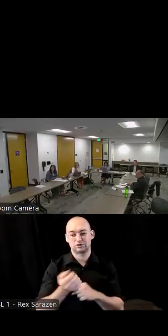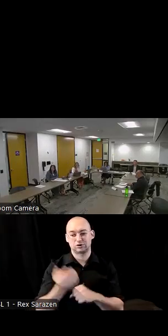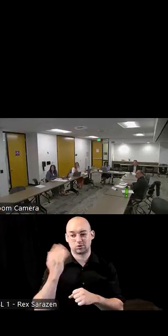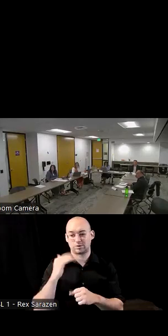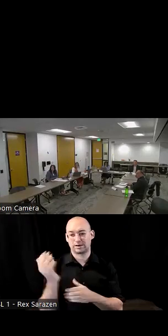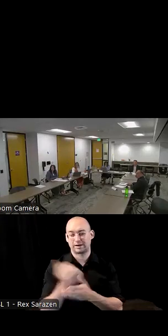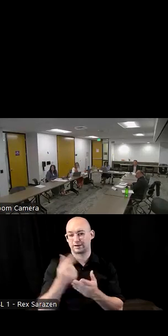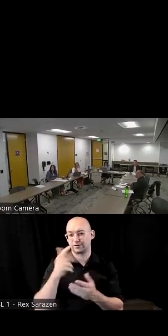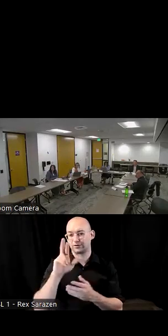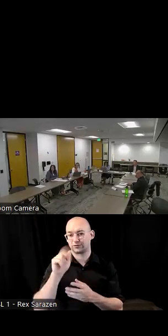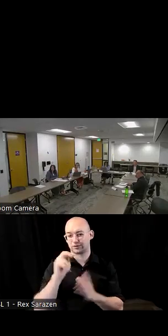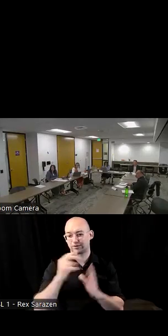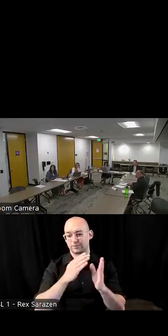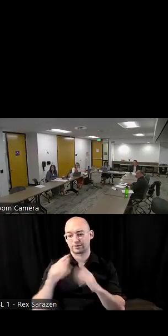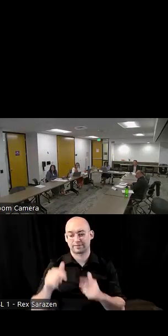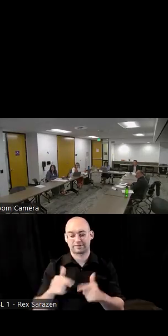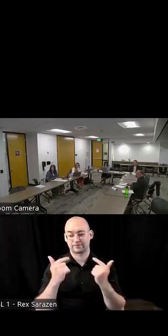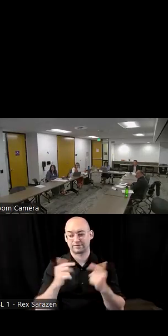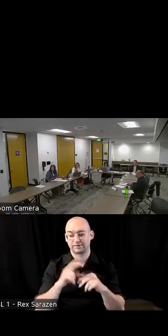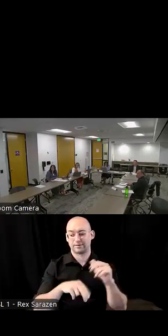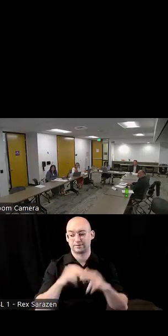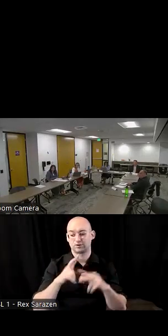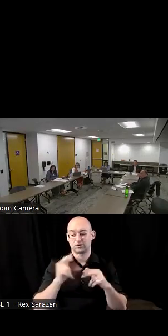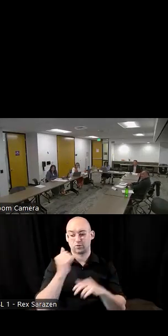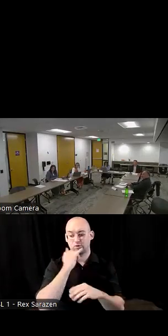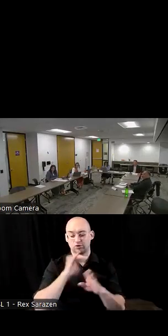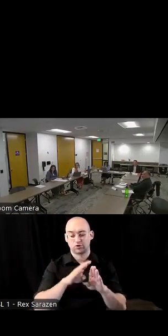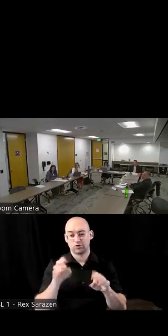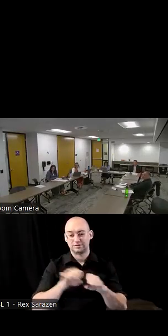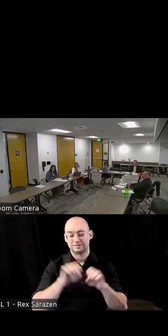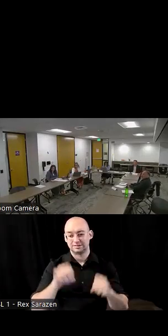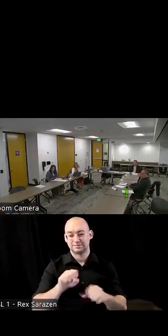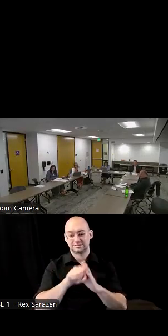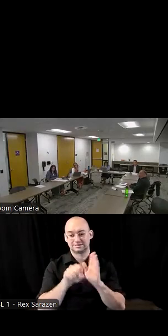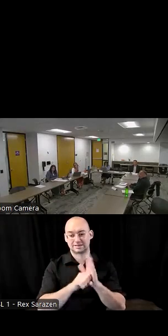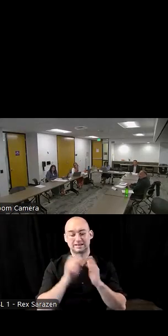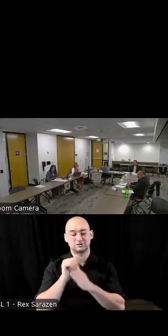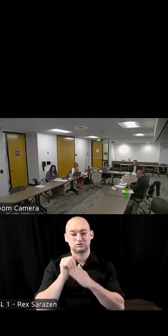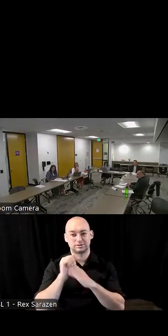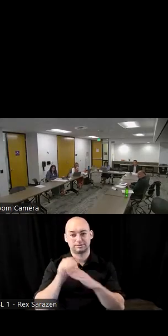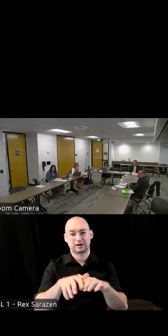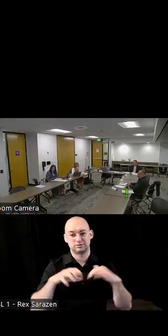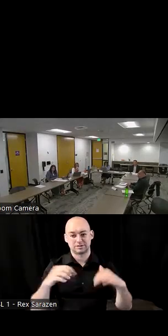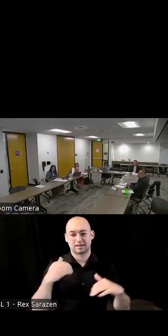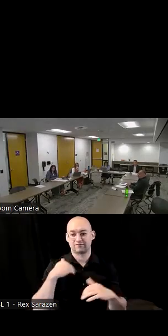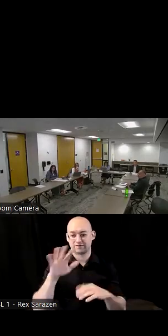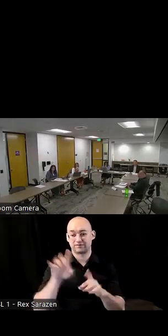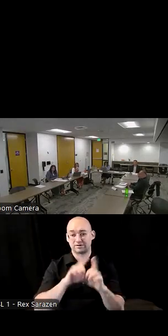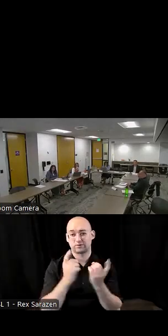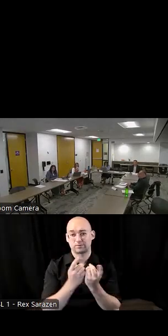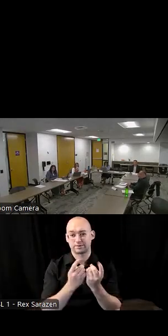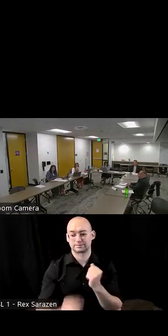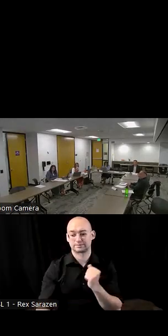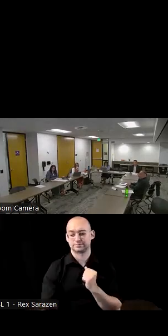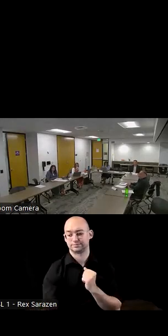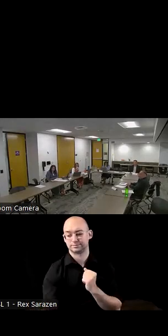Administration for Community Living to help build out what's called the No Wrong Door System State Leadership Council. So we currently have 5 departments